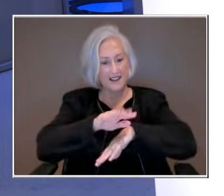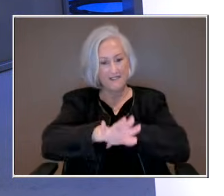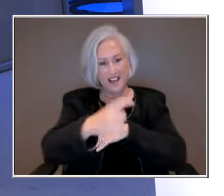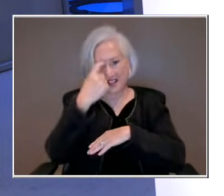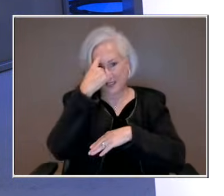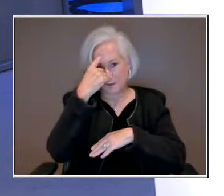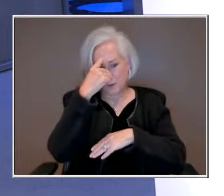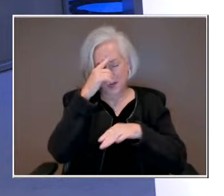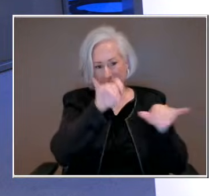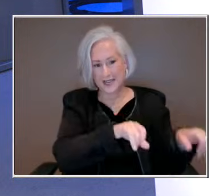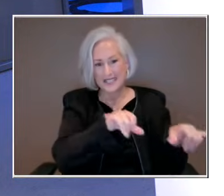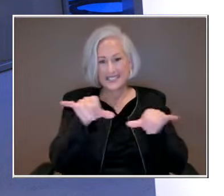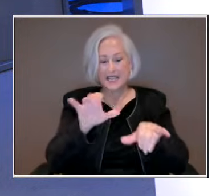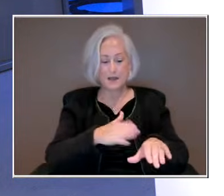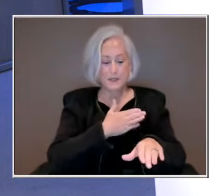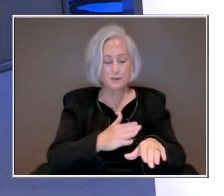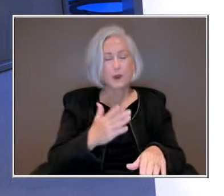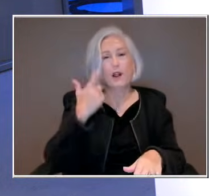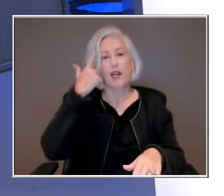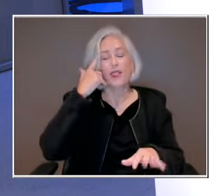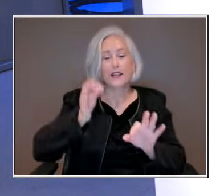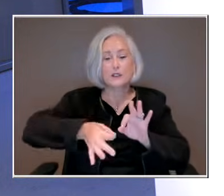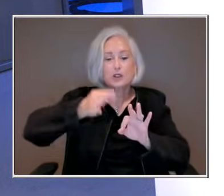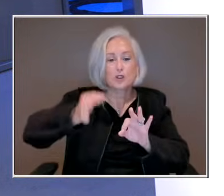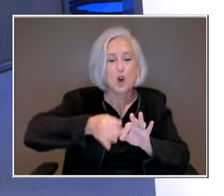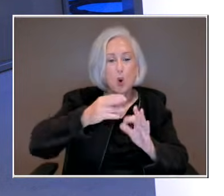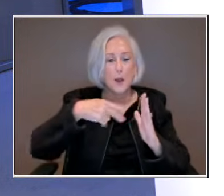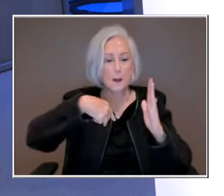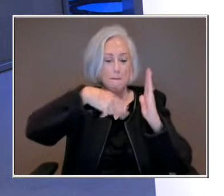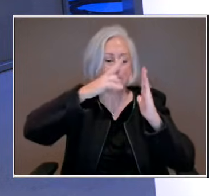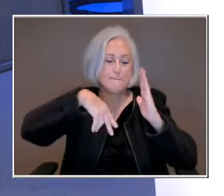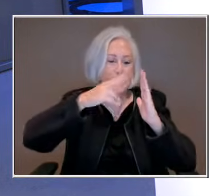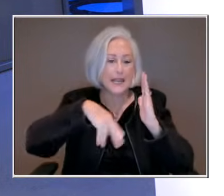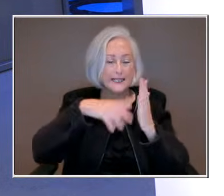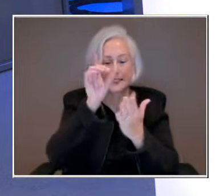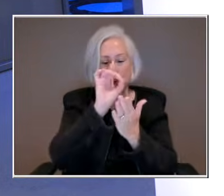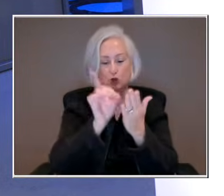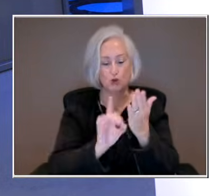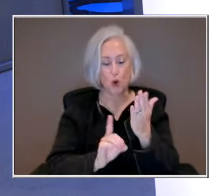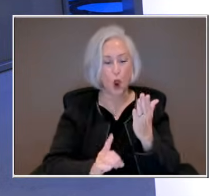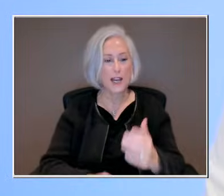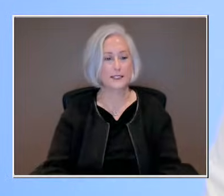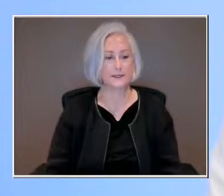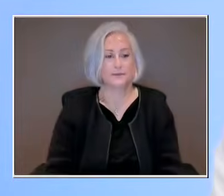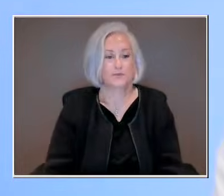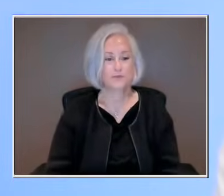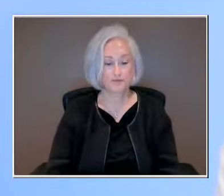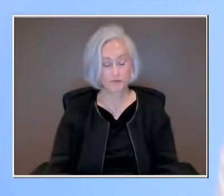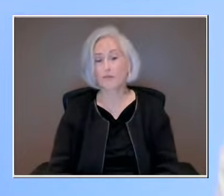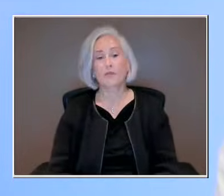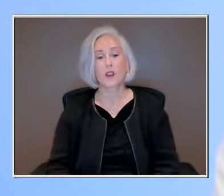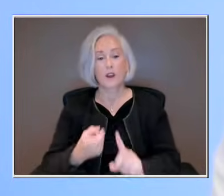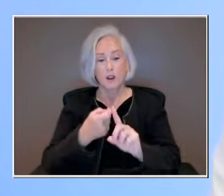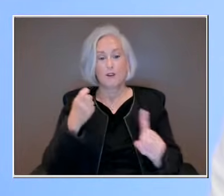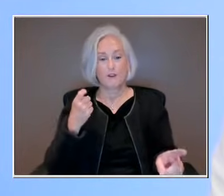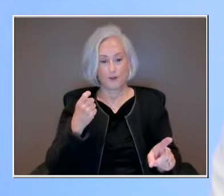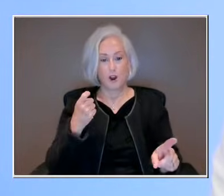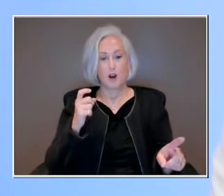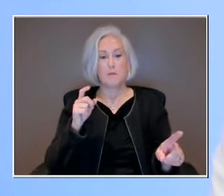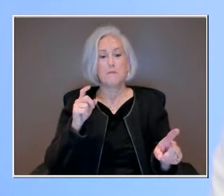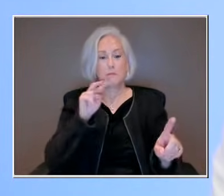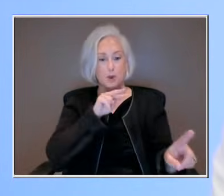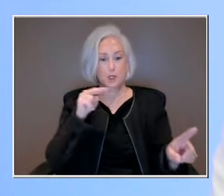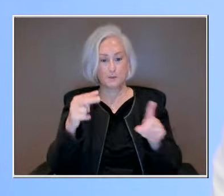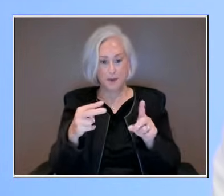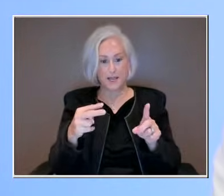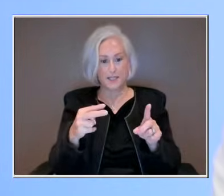like sewing, painting, or drawing? It's a great question. So from the standpoint of a geriatrician, we would recommend that